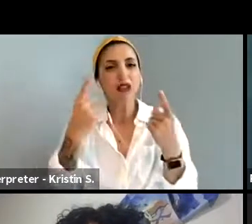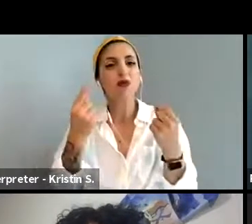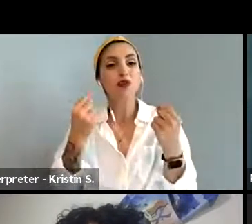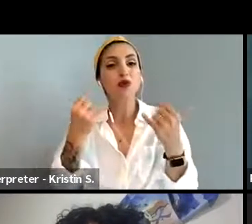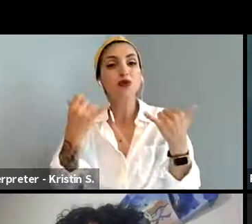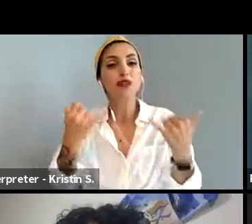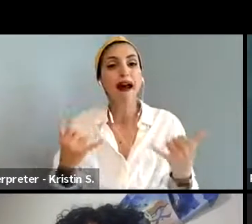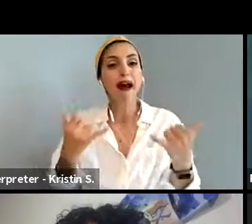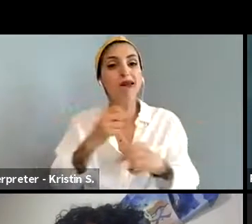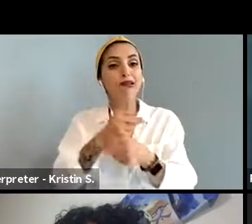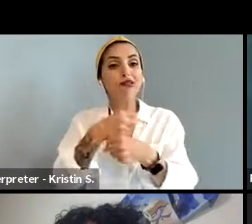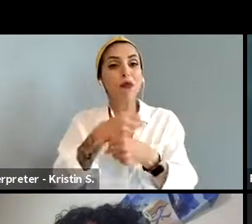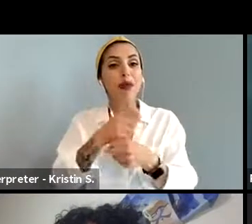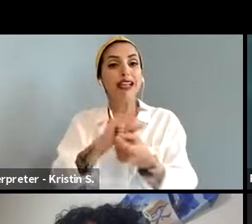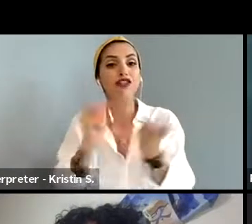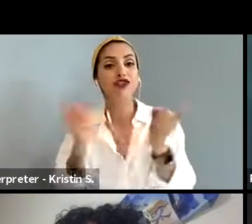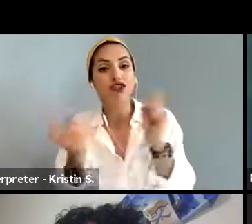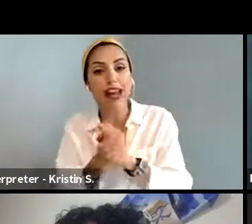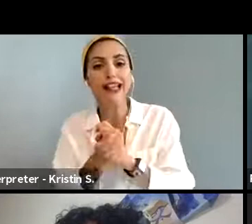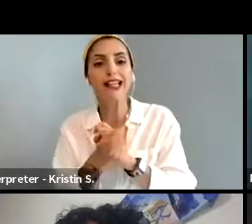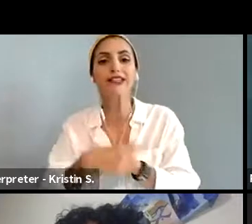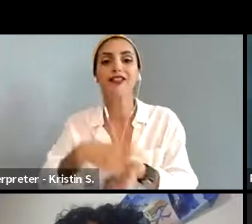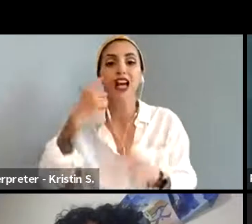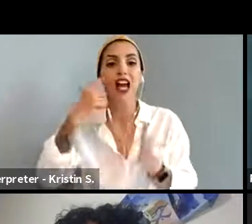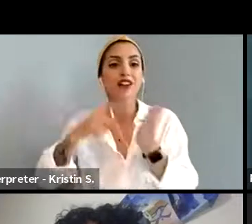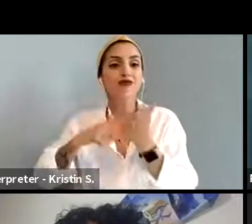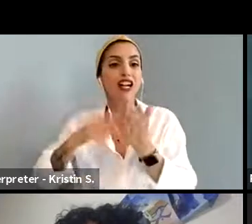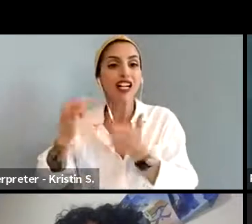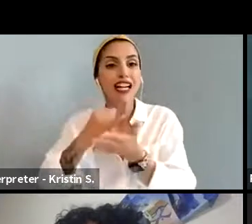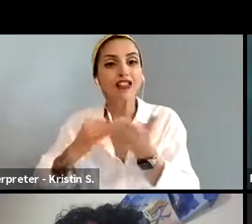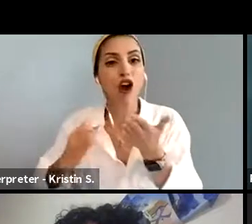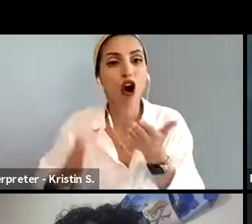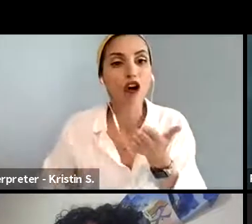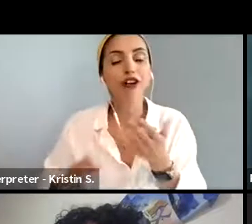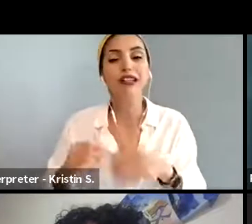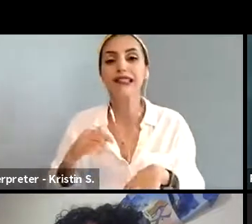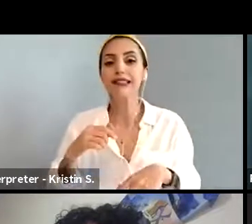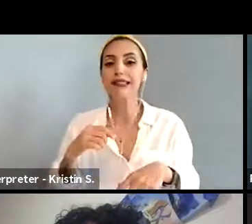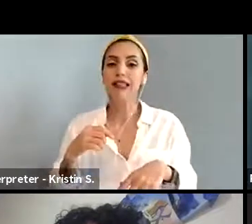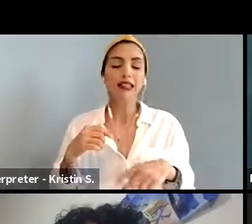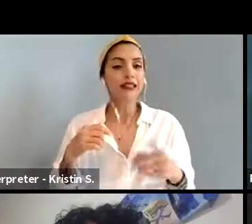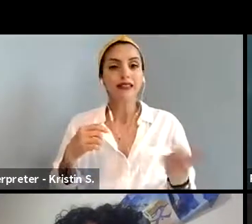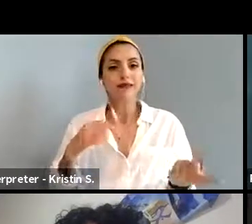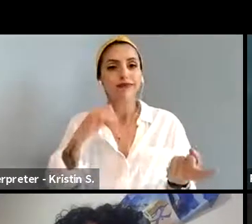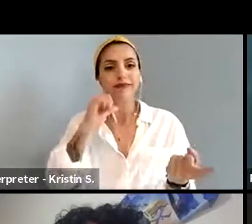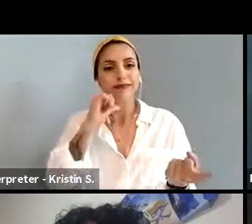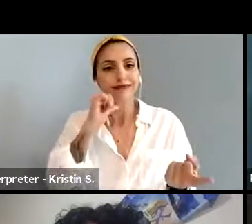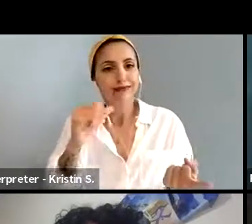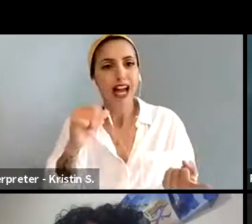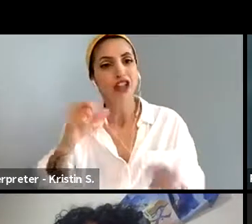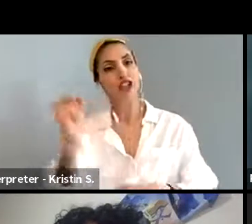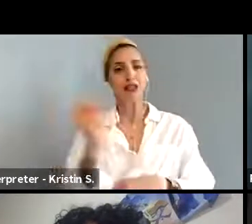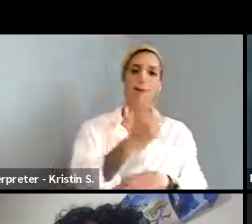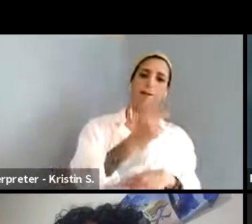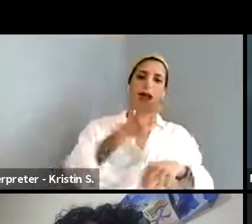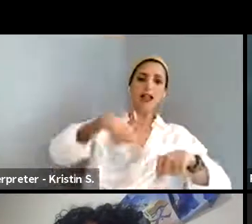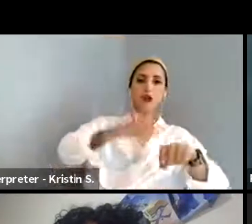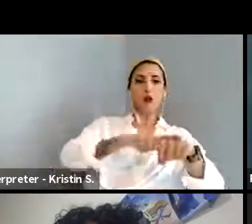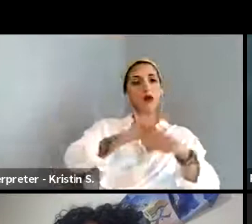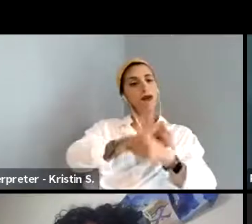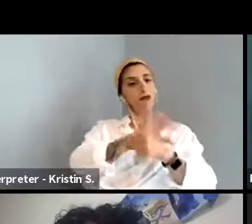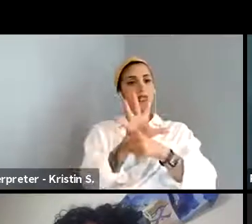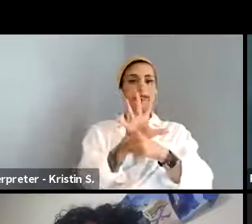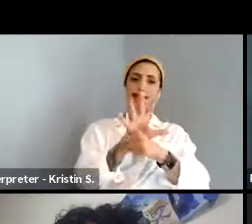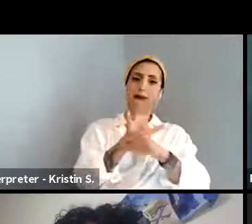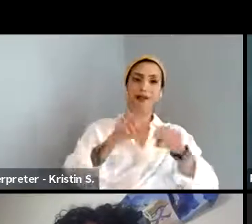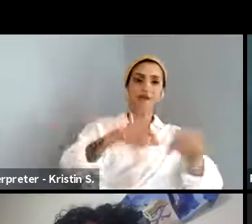change and be recognized. And, you know, it's not just like, oh, you know, pandemic over, right? And